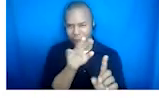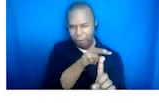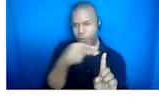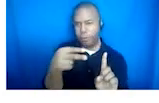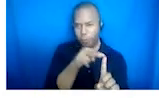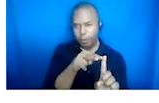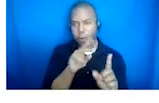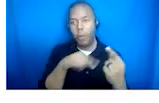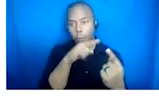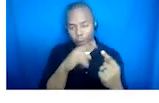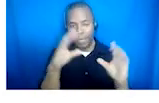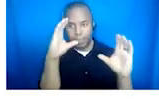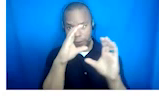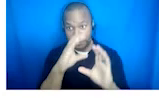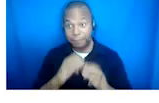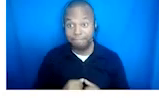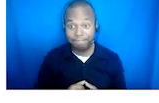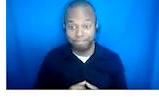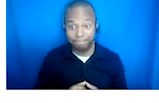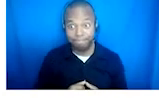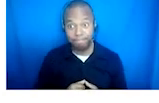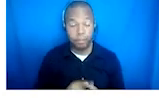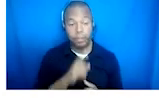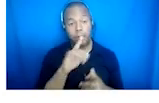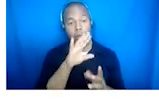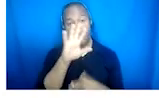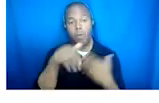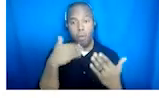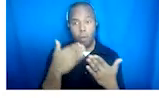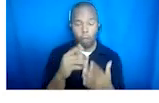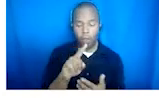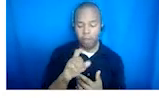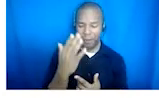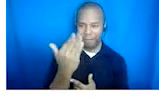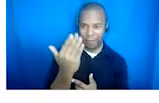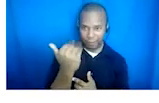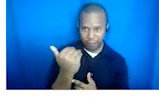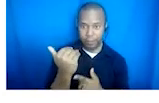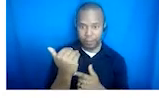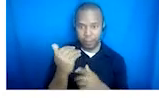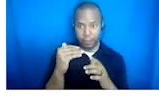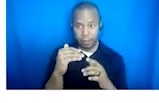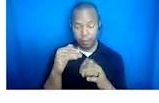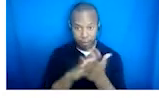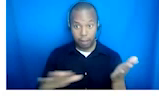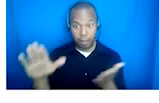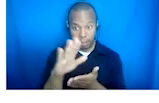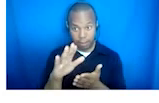there. All 115 colleges, their online classes are